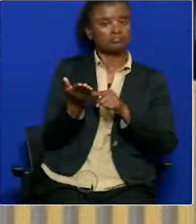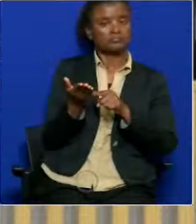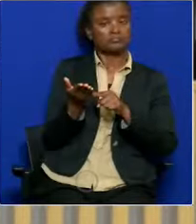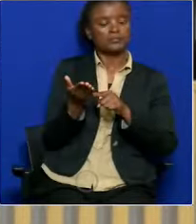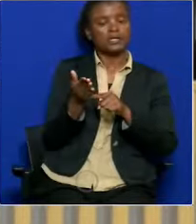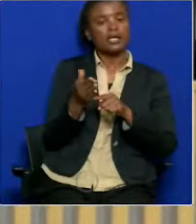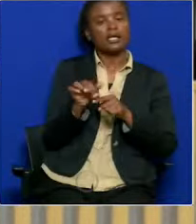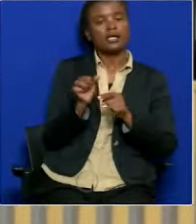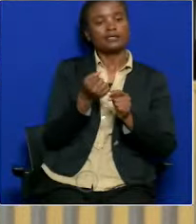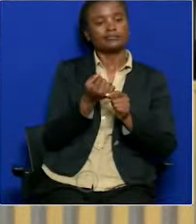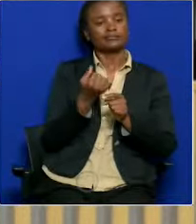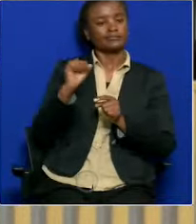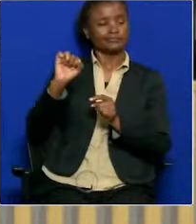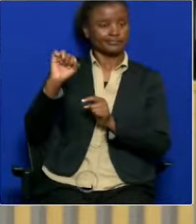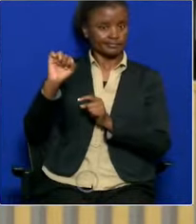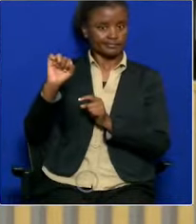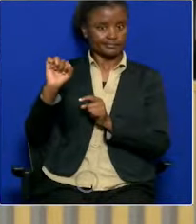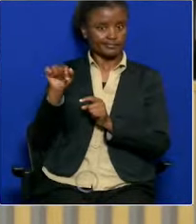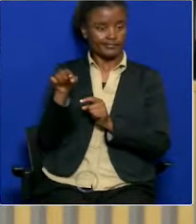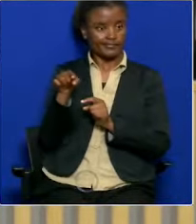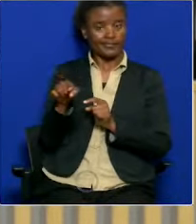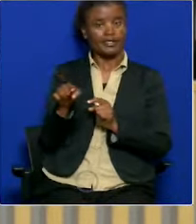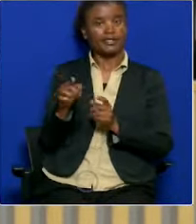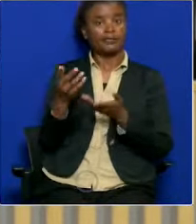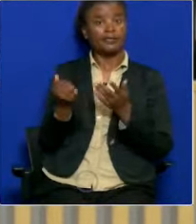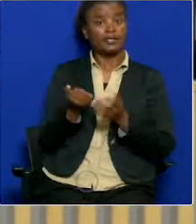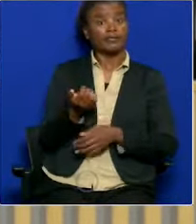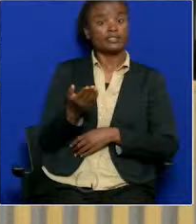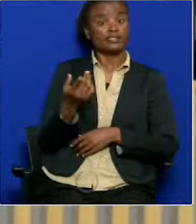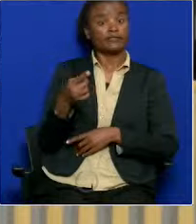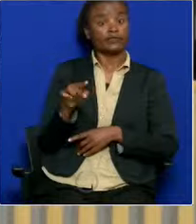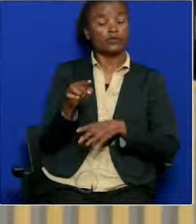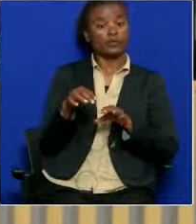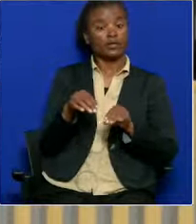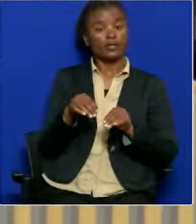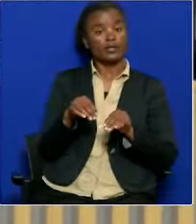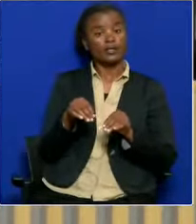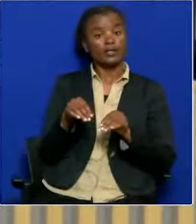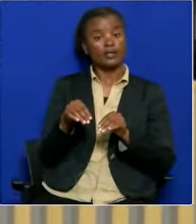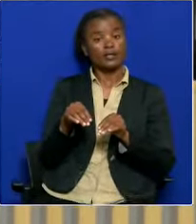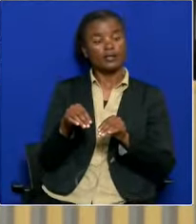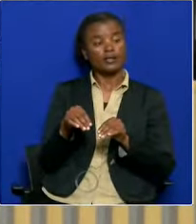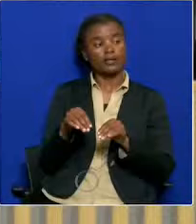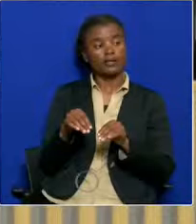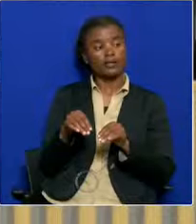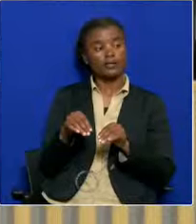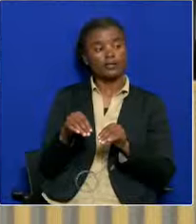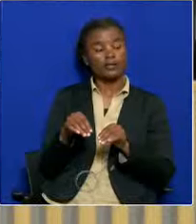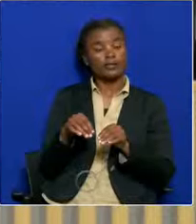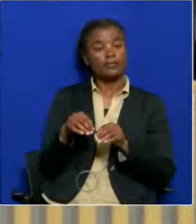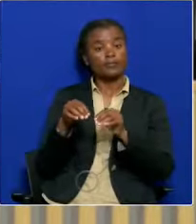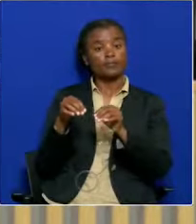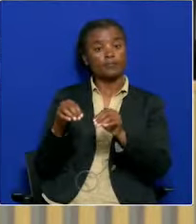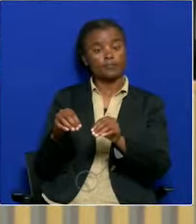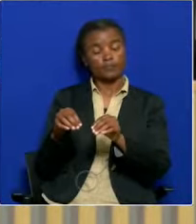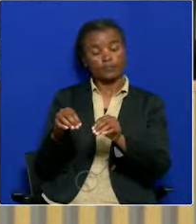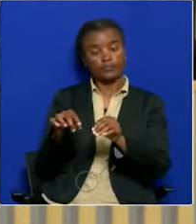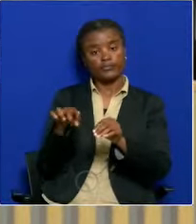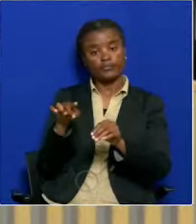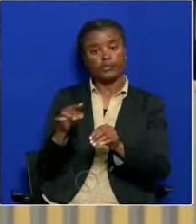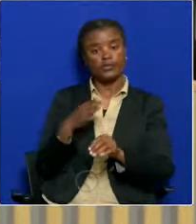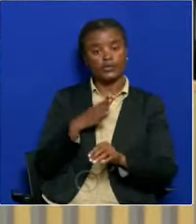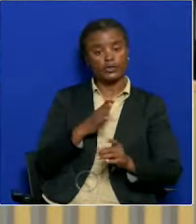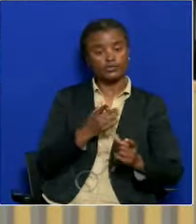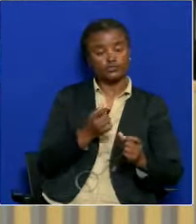it's an application for a postponement. But we would like for him to do that at a time when it's